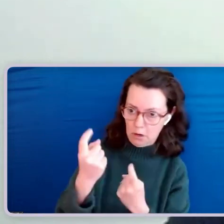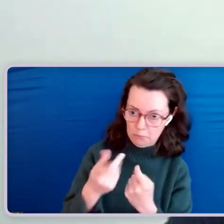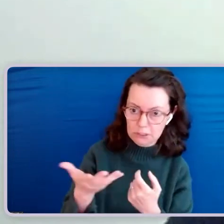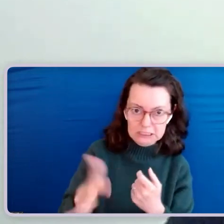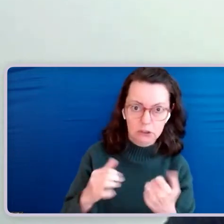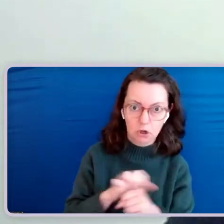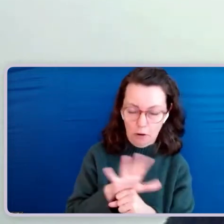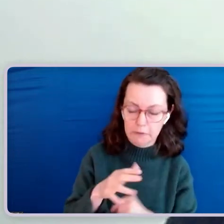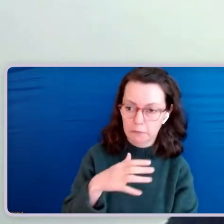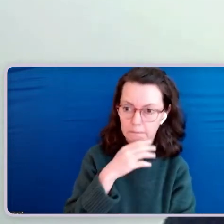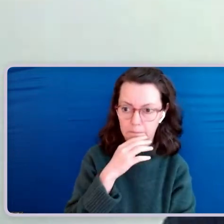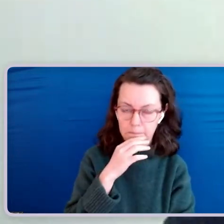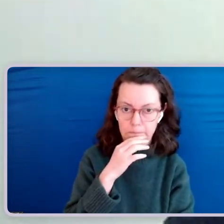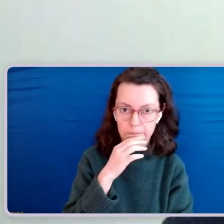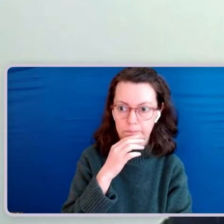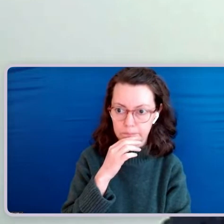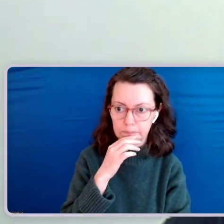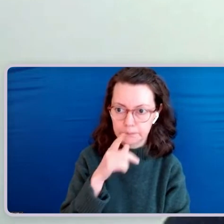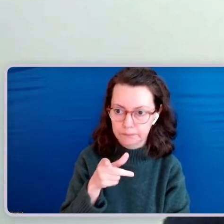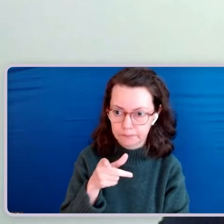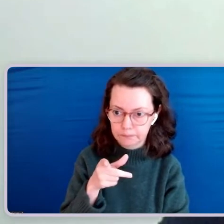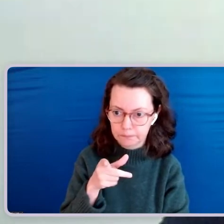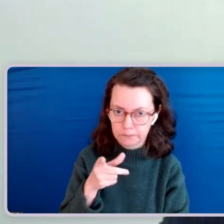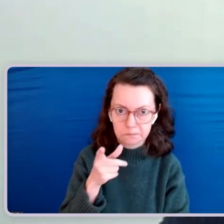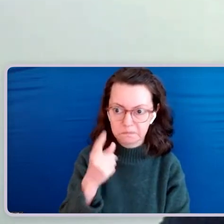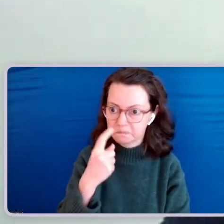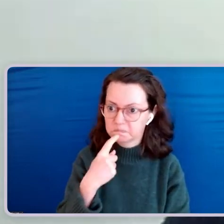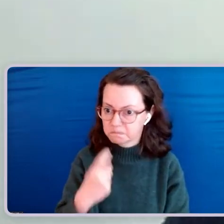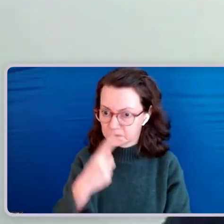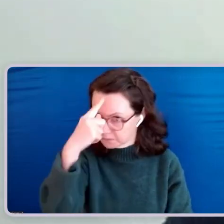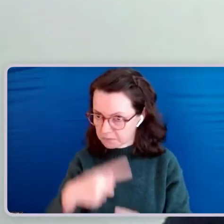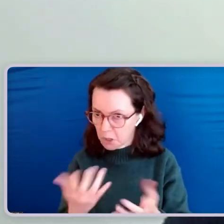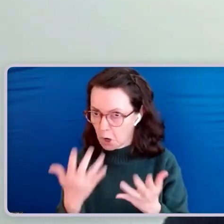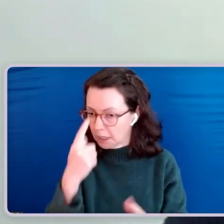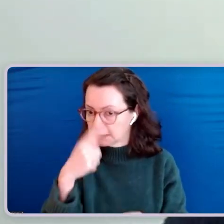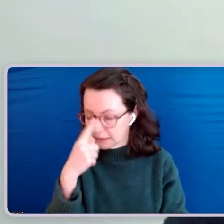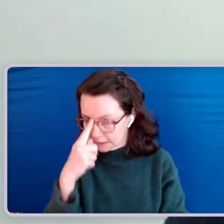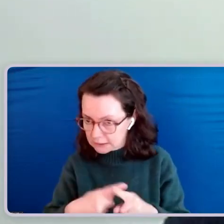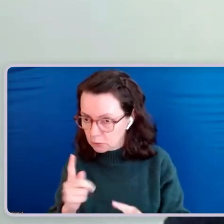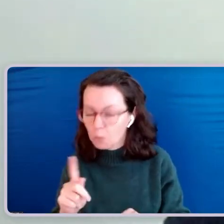and everyone experiences different symptoms, but I don't think there's enough of